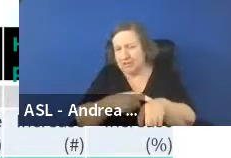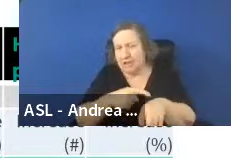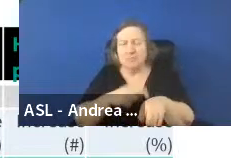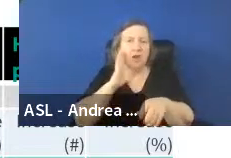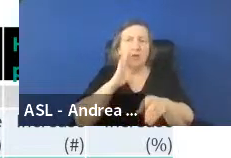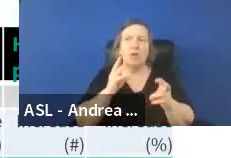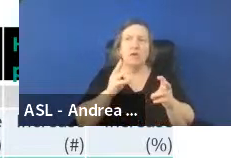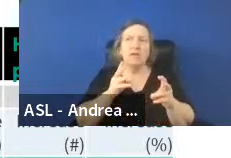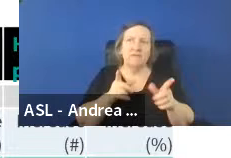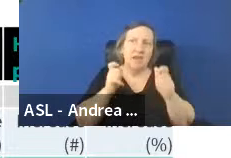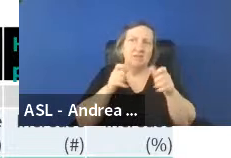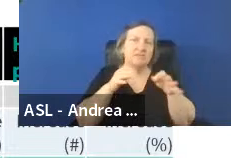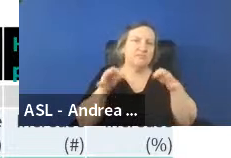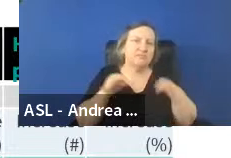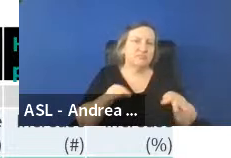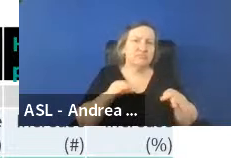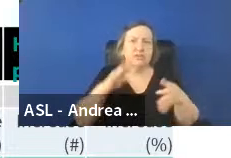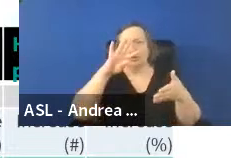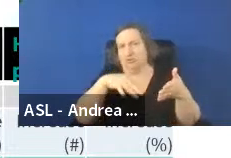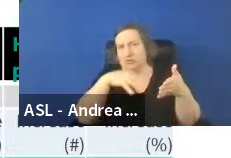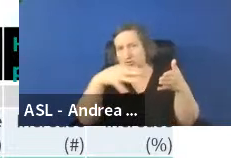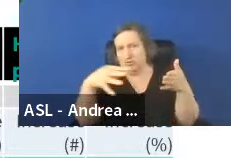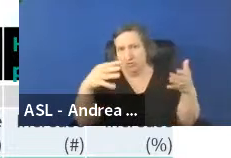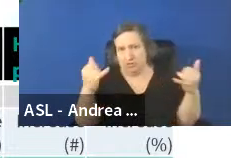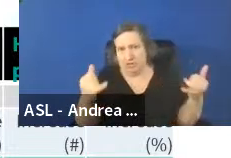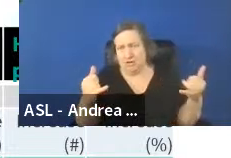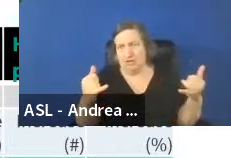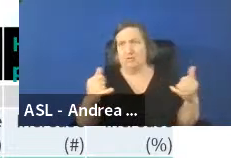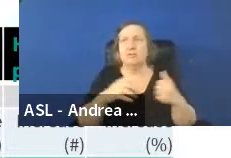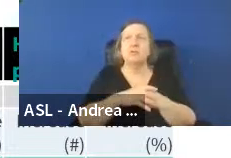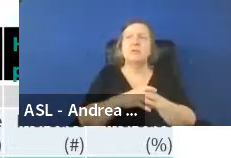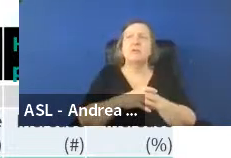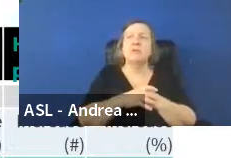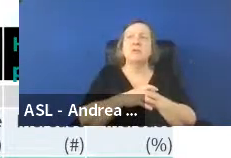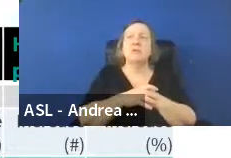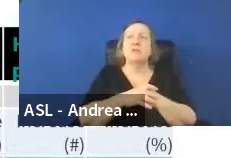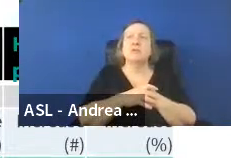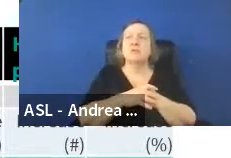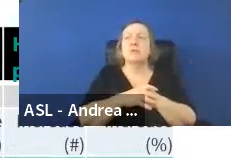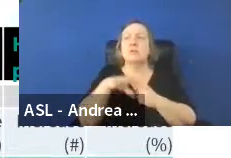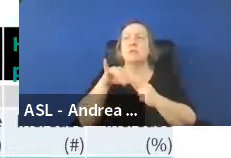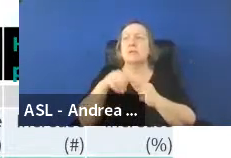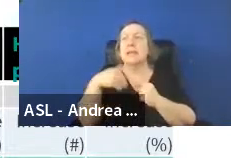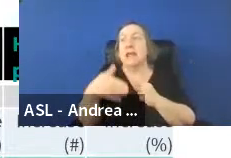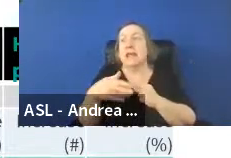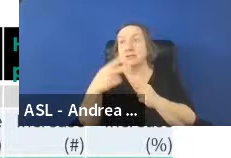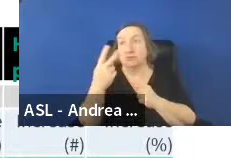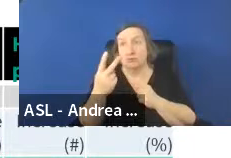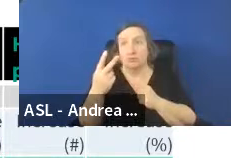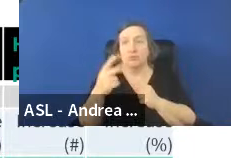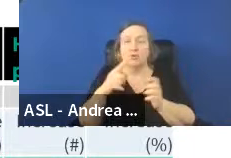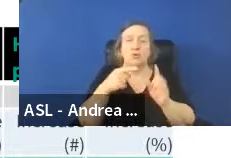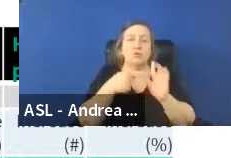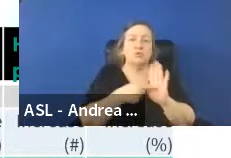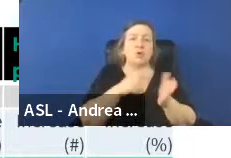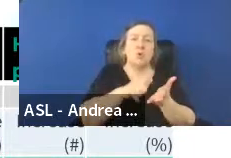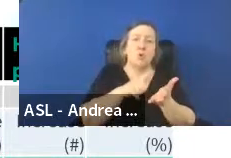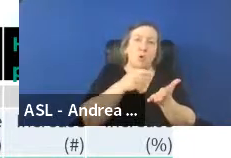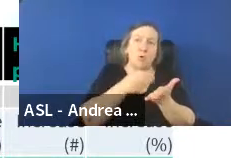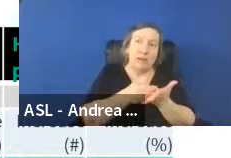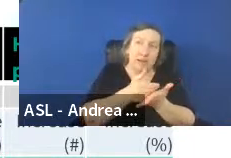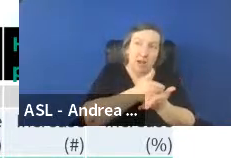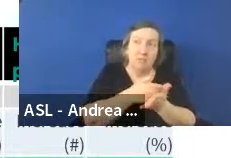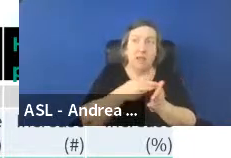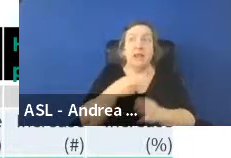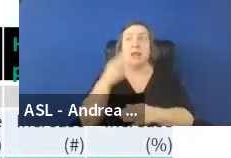go through these charts. Just that these two next charts show compare low income and